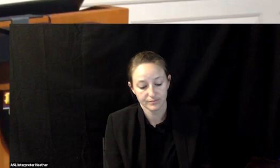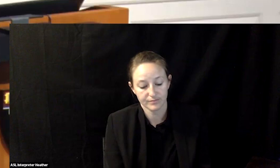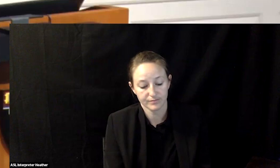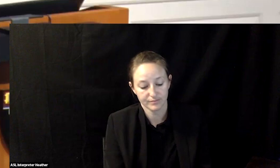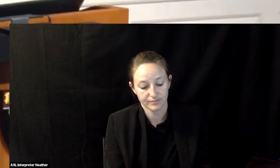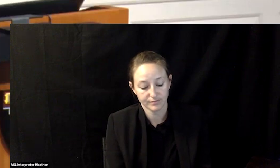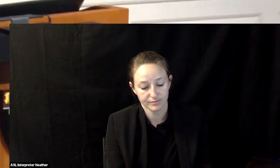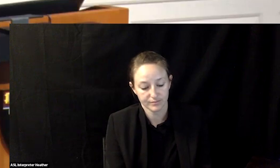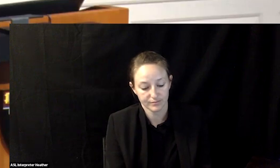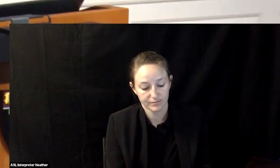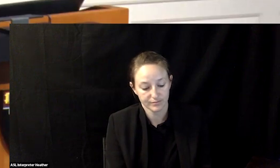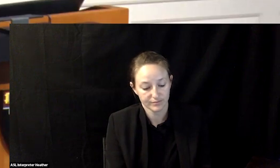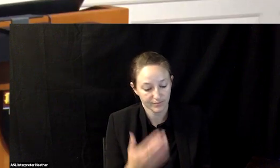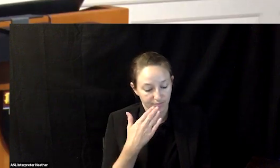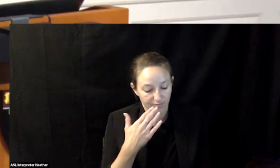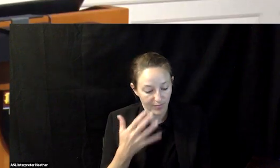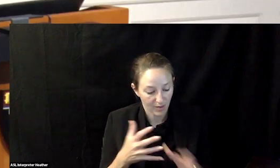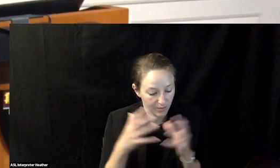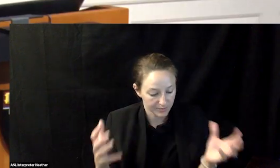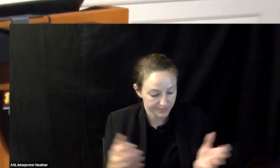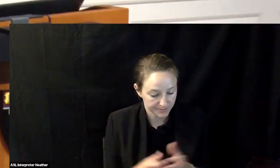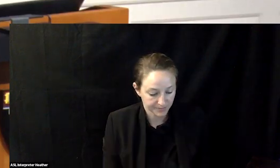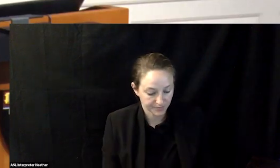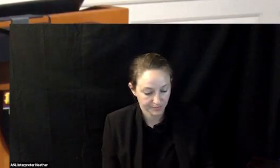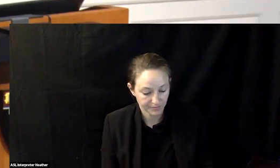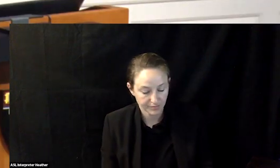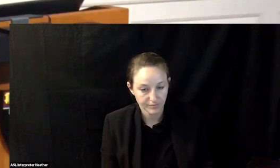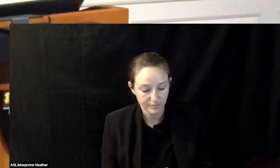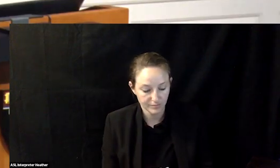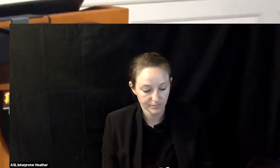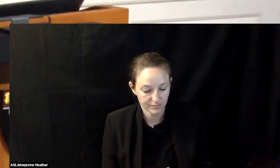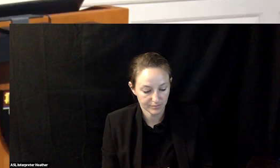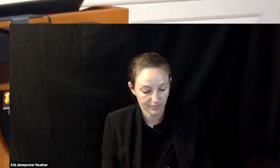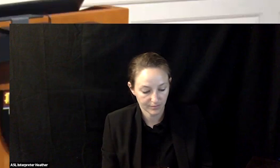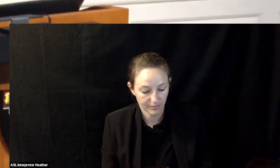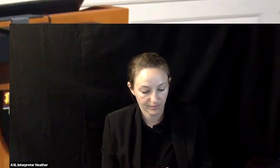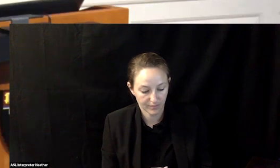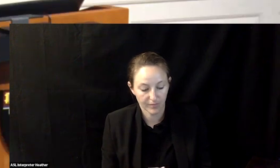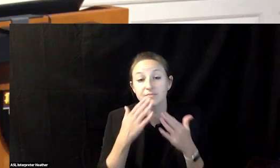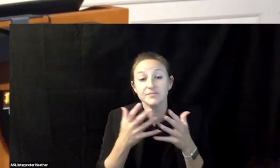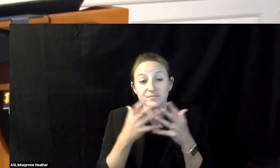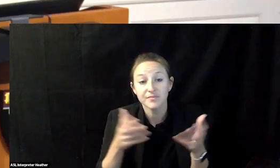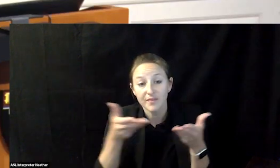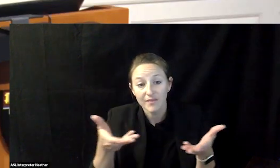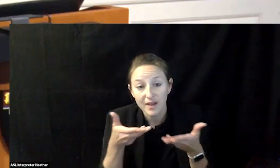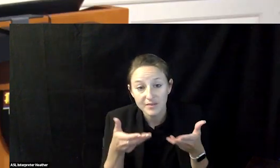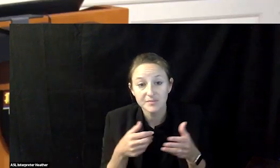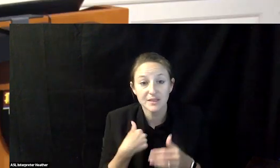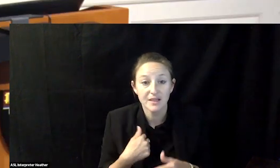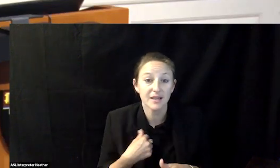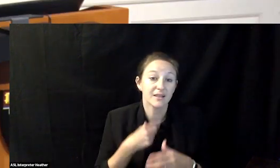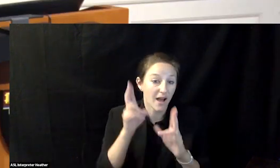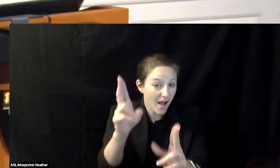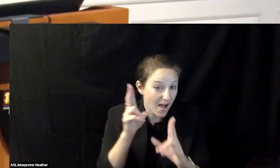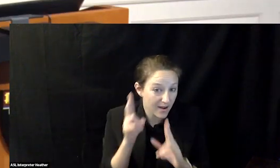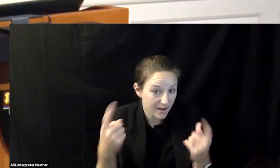Thank you, and good afternoon. And thank you for inviting me. It is really an honor to be here. I will apologize in advance